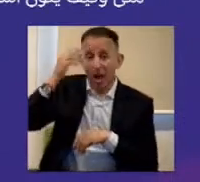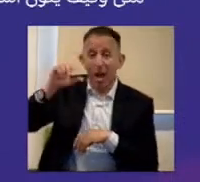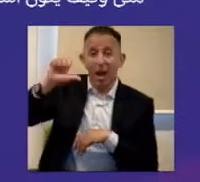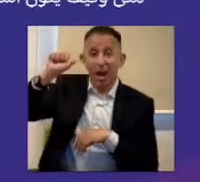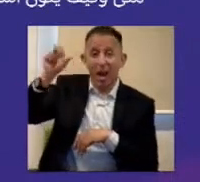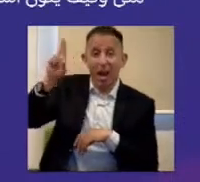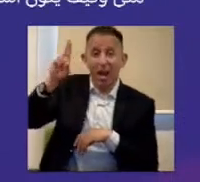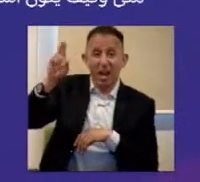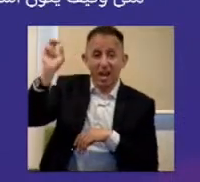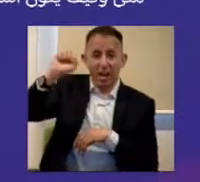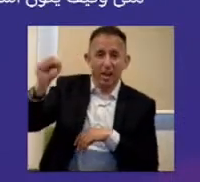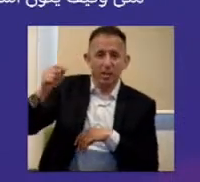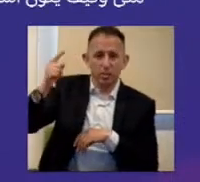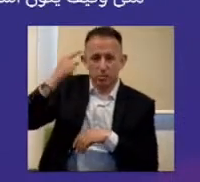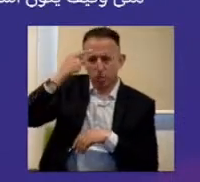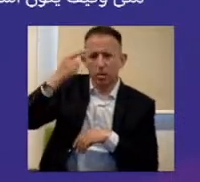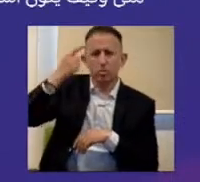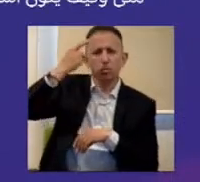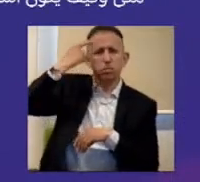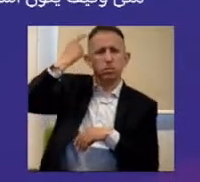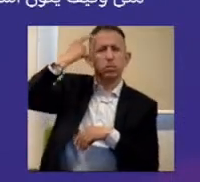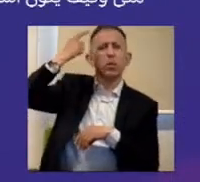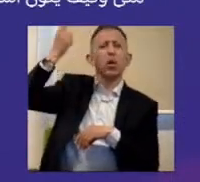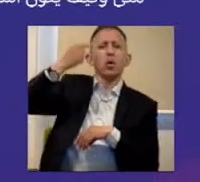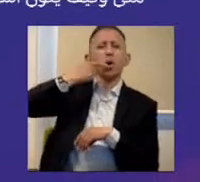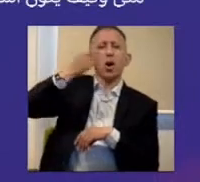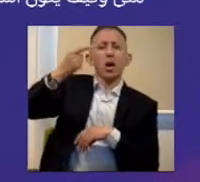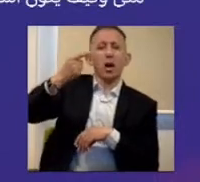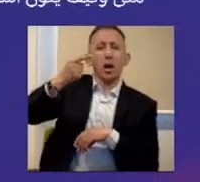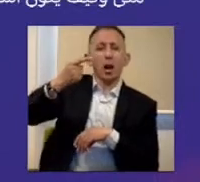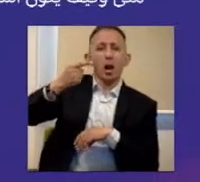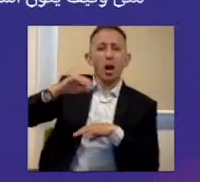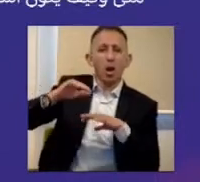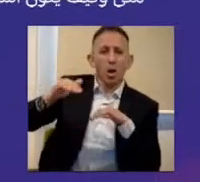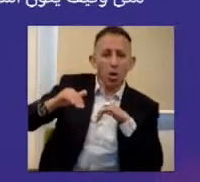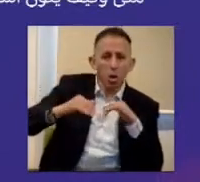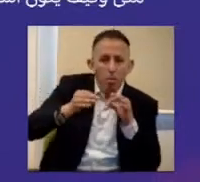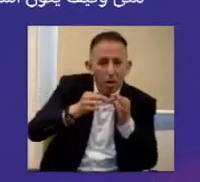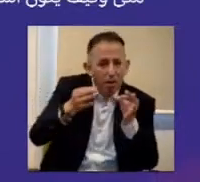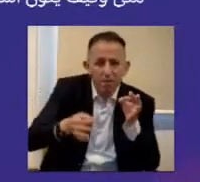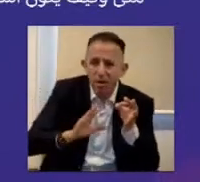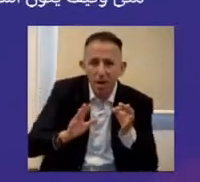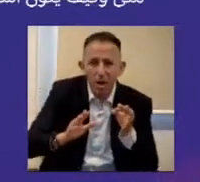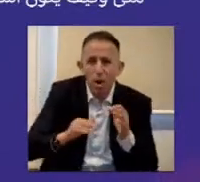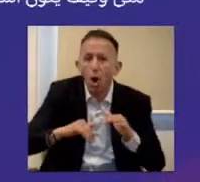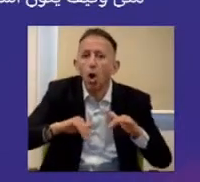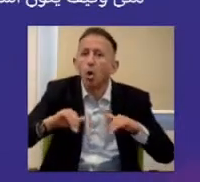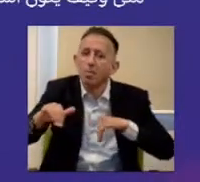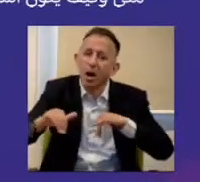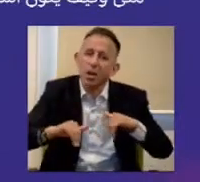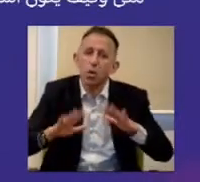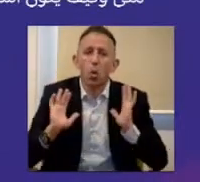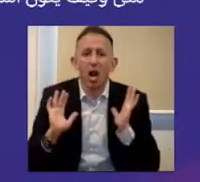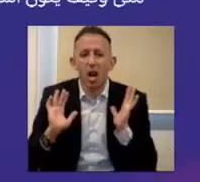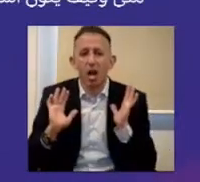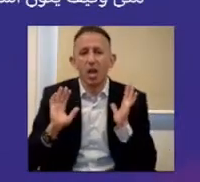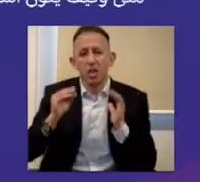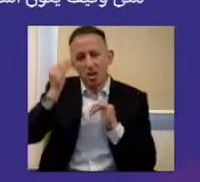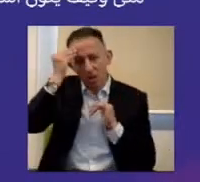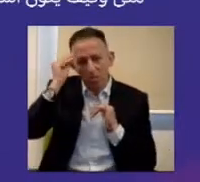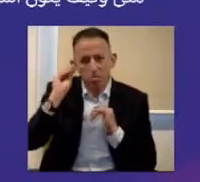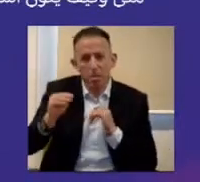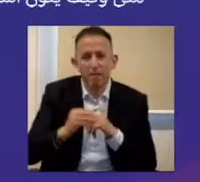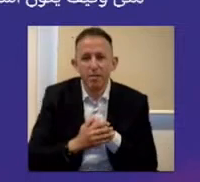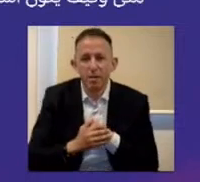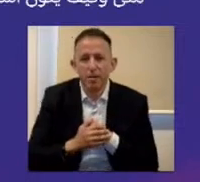very important in any education task. You have to keep that in mind. If you consider that intelligence is the capability of choosing one's goals and to